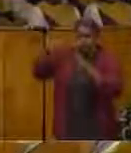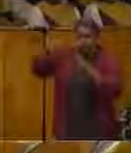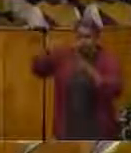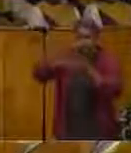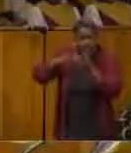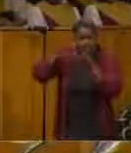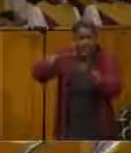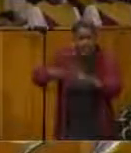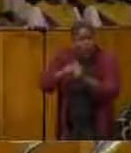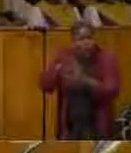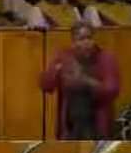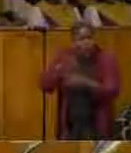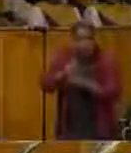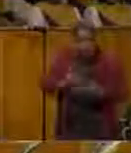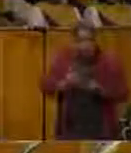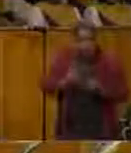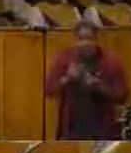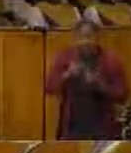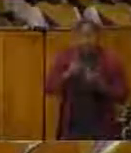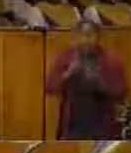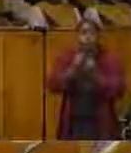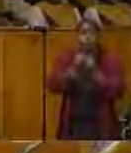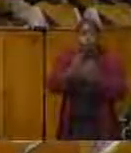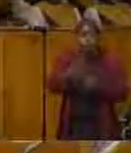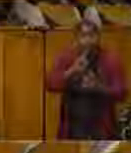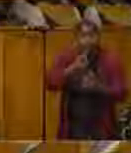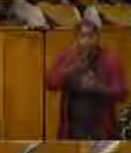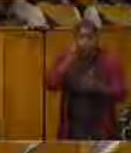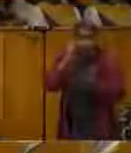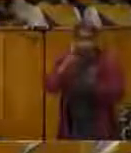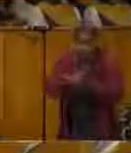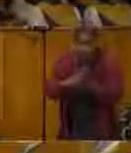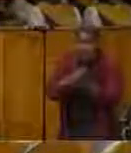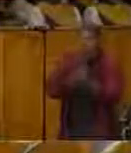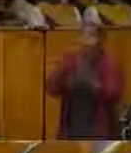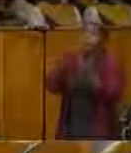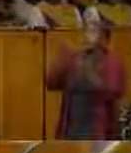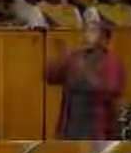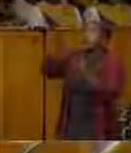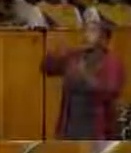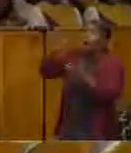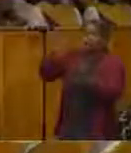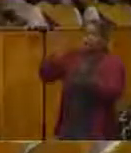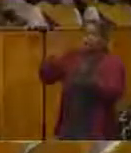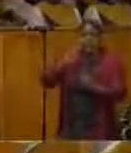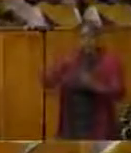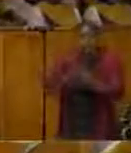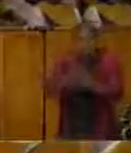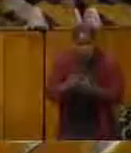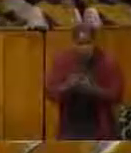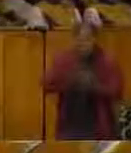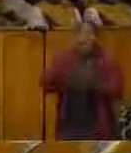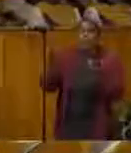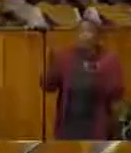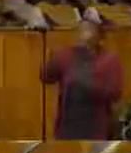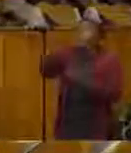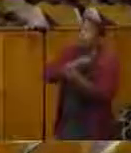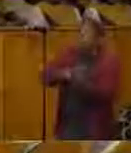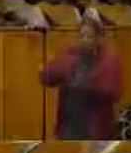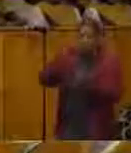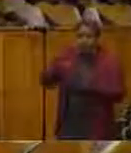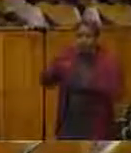without recognizing how much God has given you, how much the Lord has blessed you